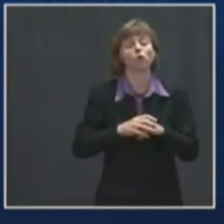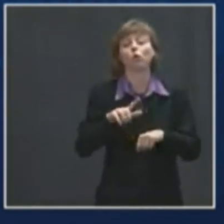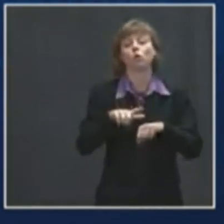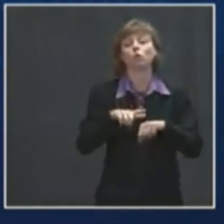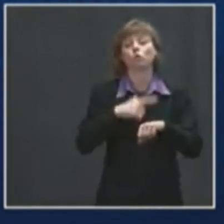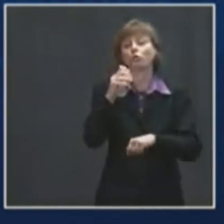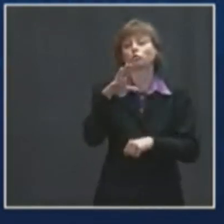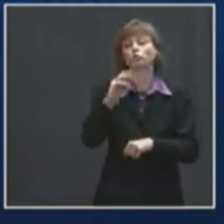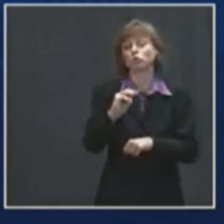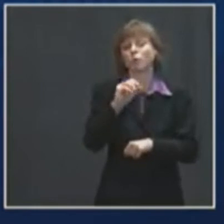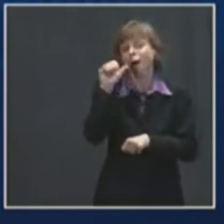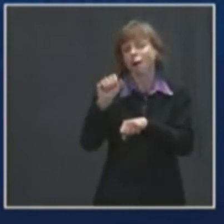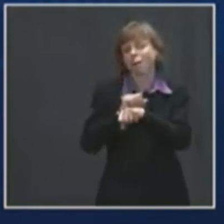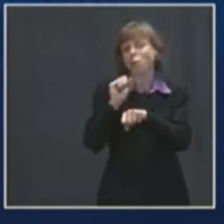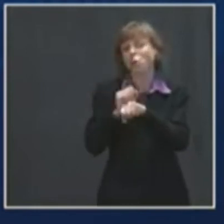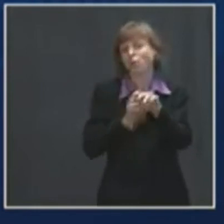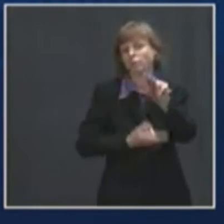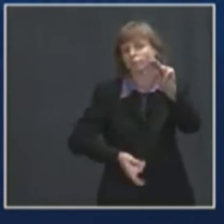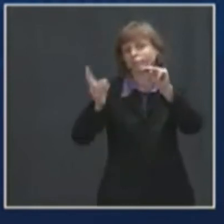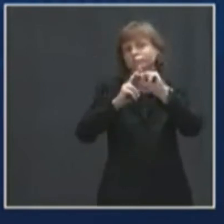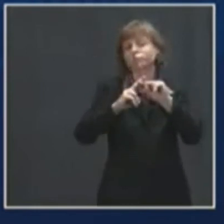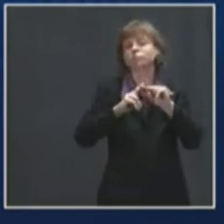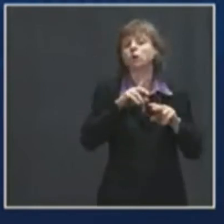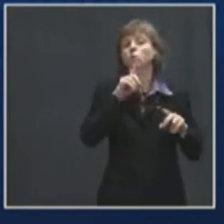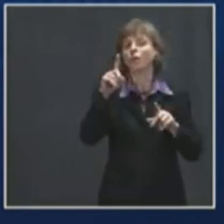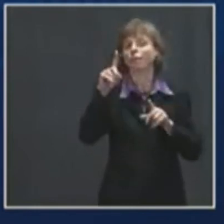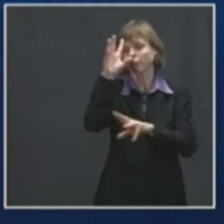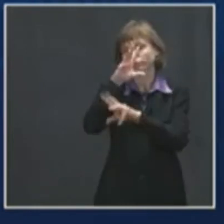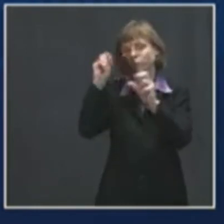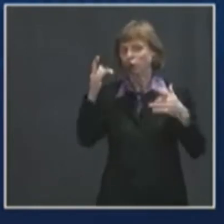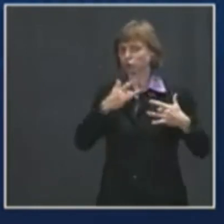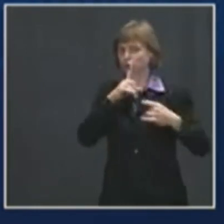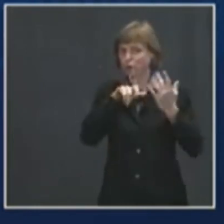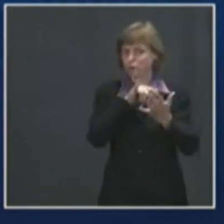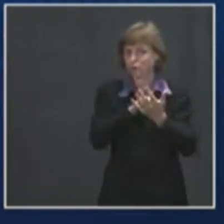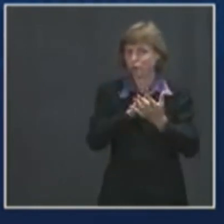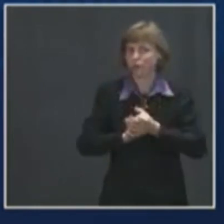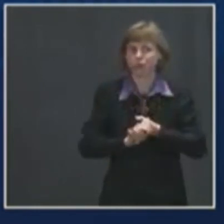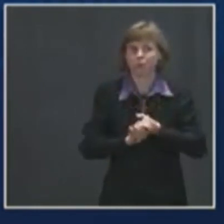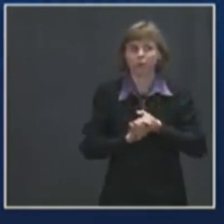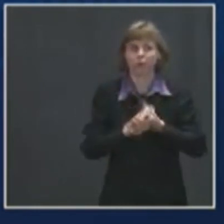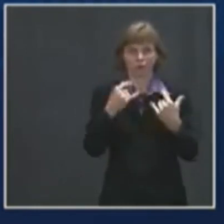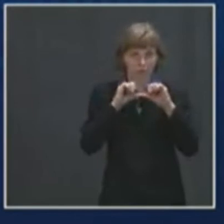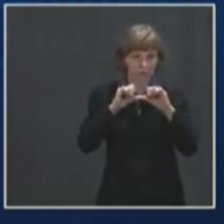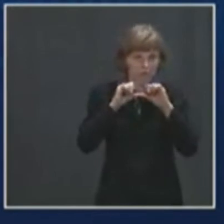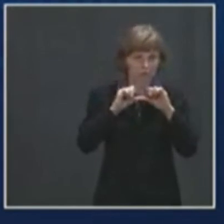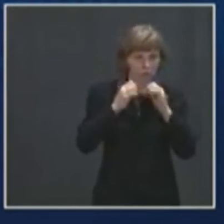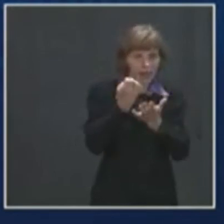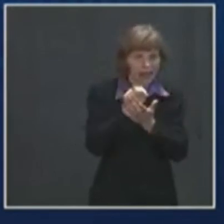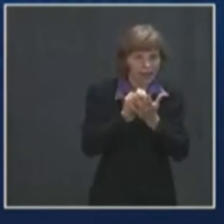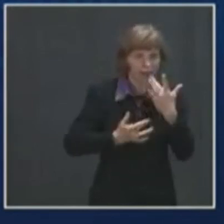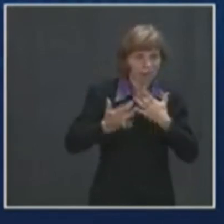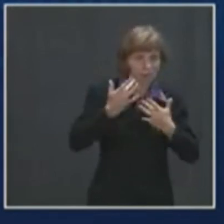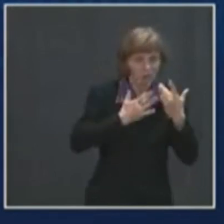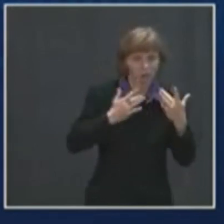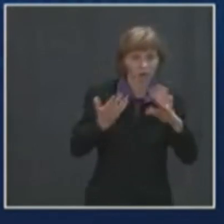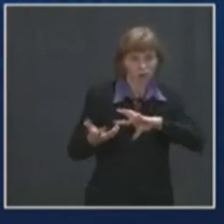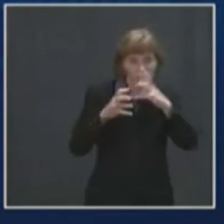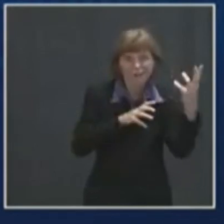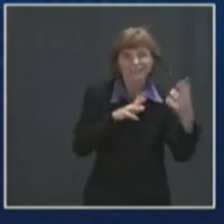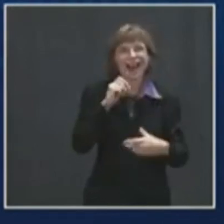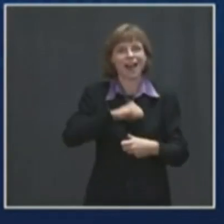concern of the administration, reflecting the duration of the economic crisis and the fact that the virus was unconstrained during most